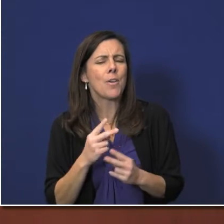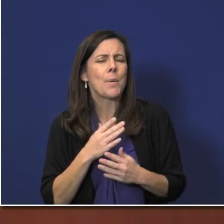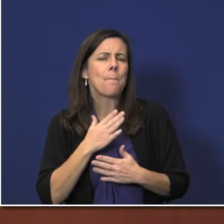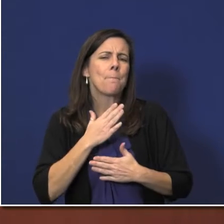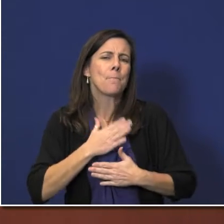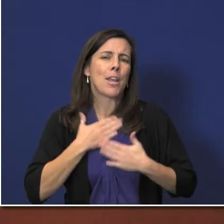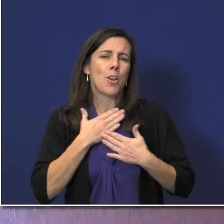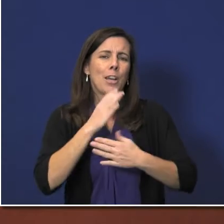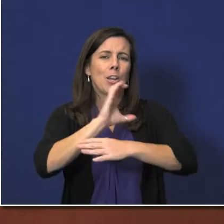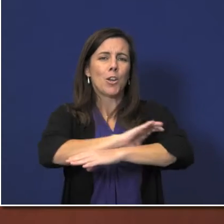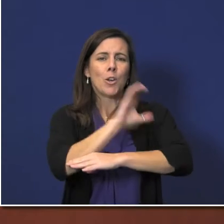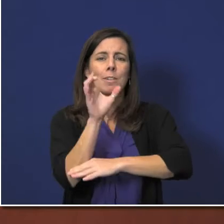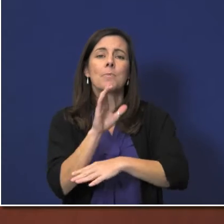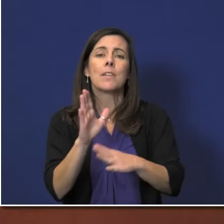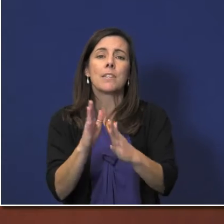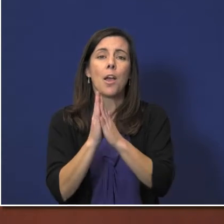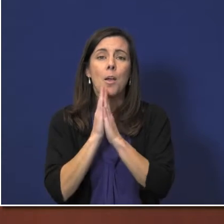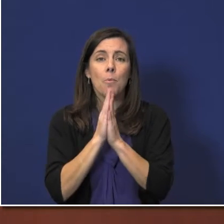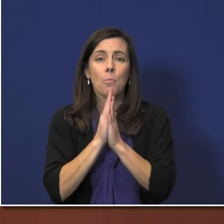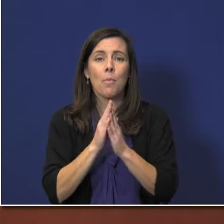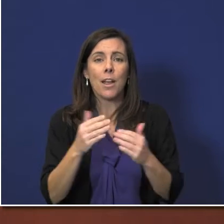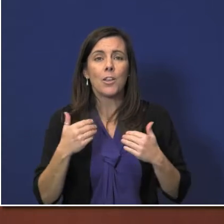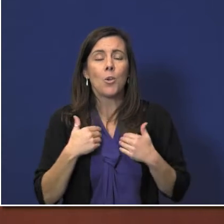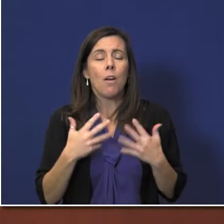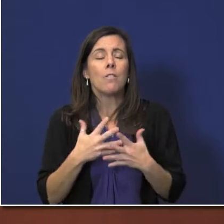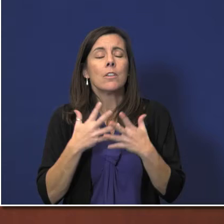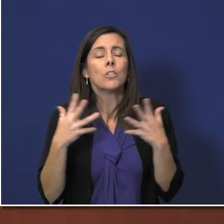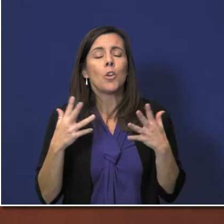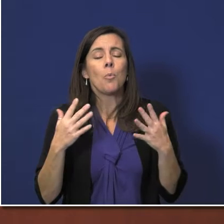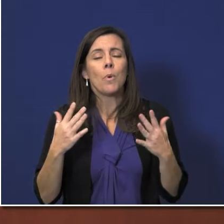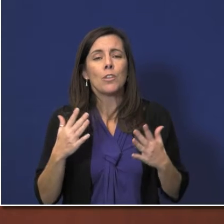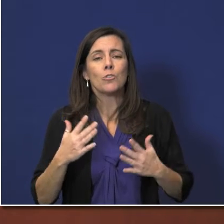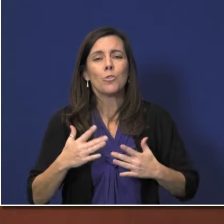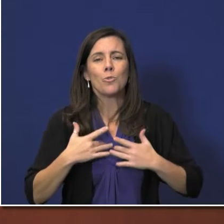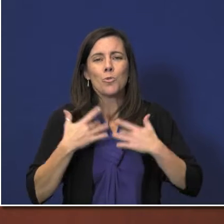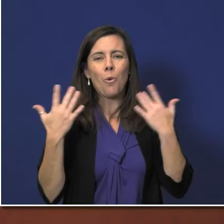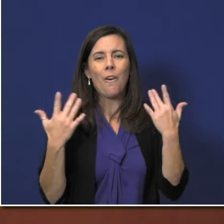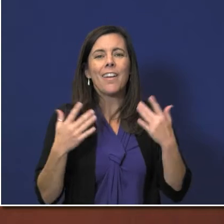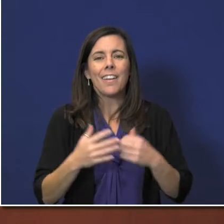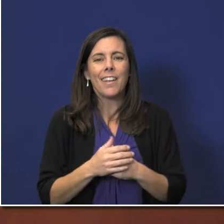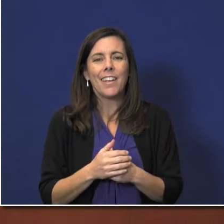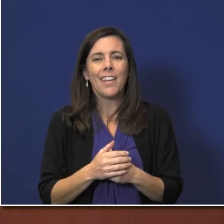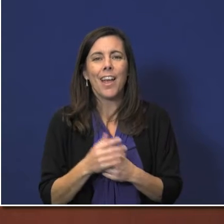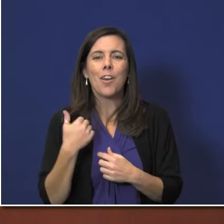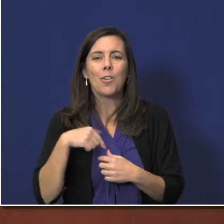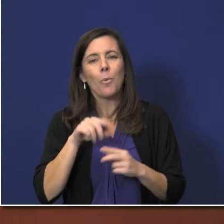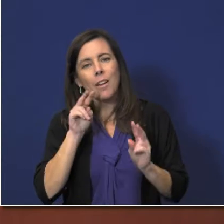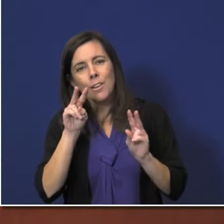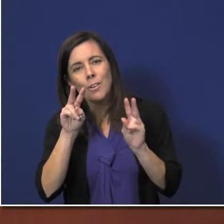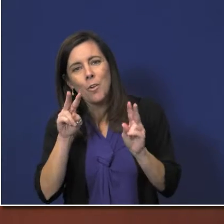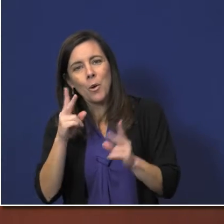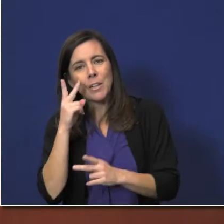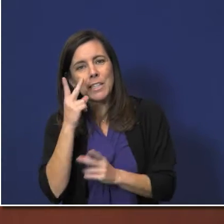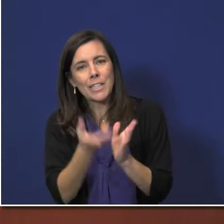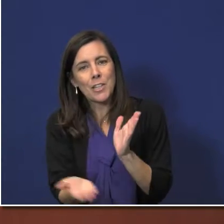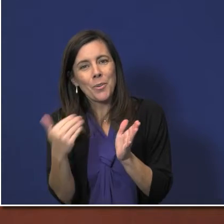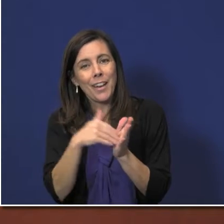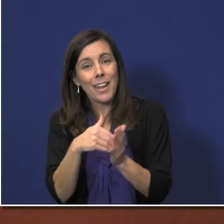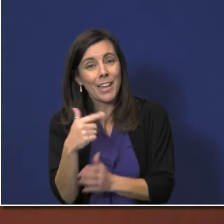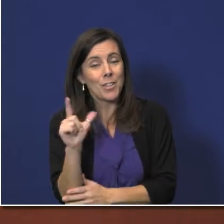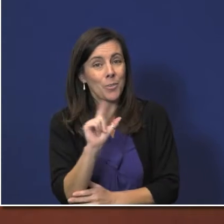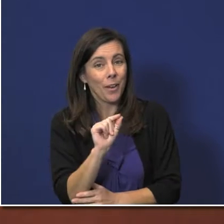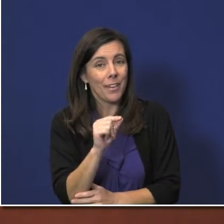and pray that you have much joy, and that we'll look forward to seeing you in